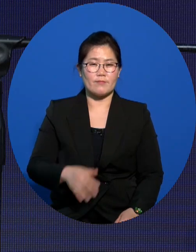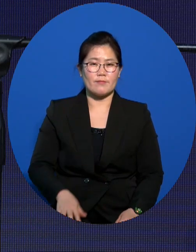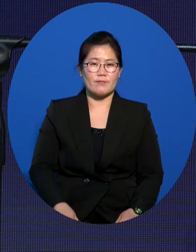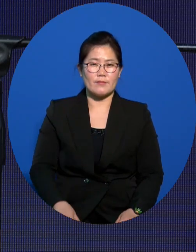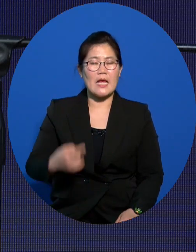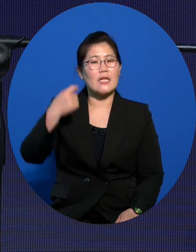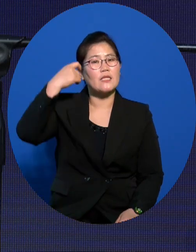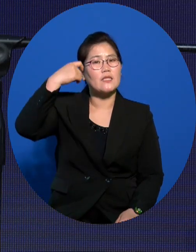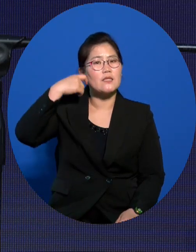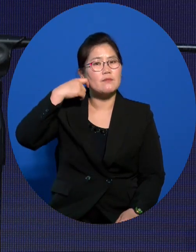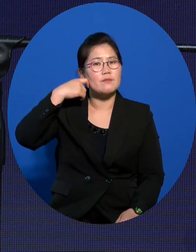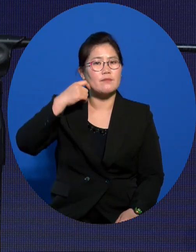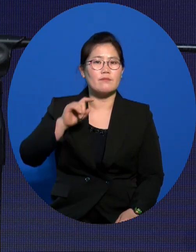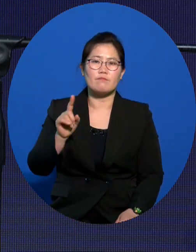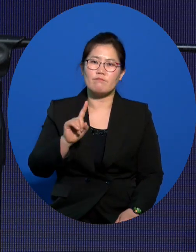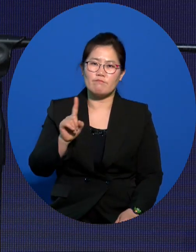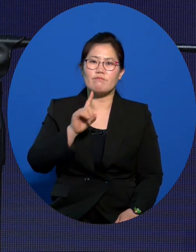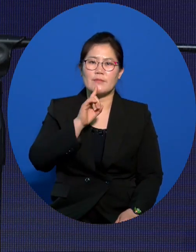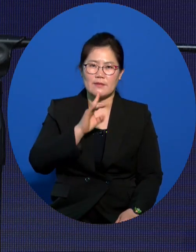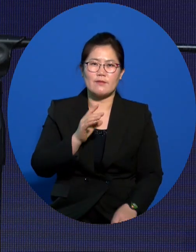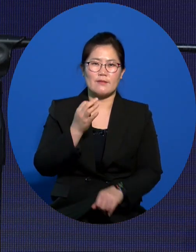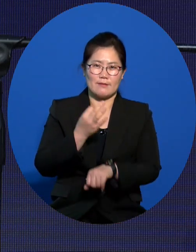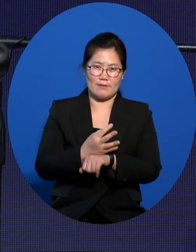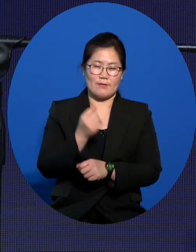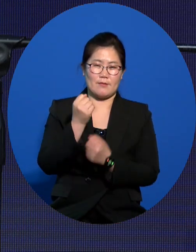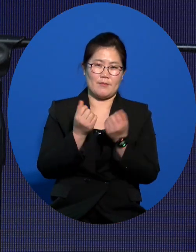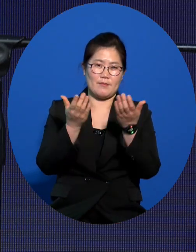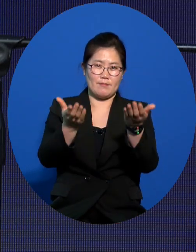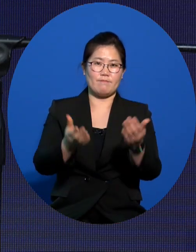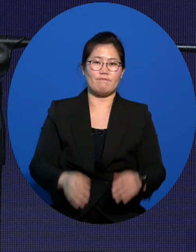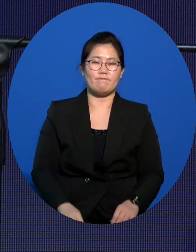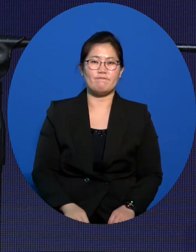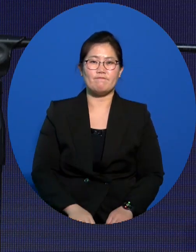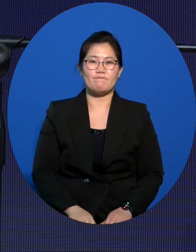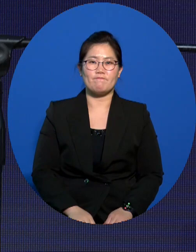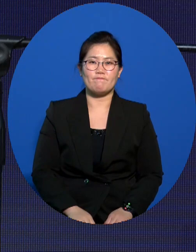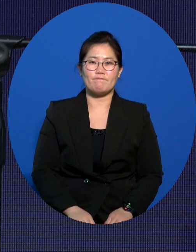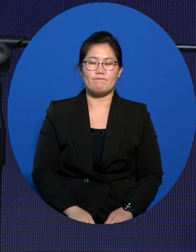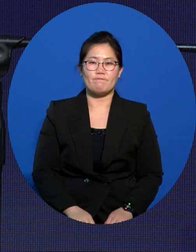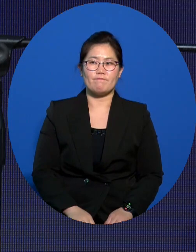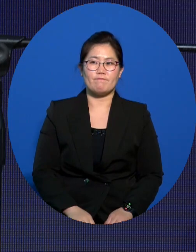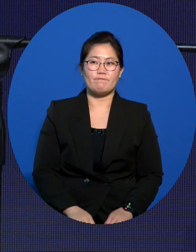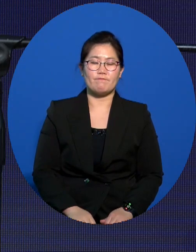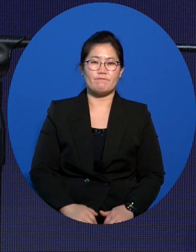I apologize, but let me just tell you frankly,